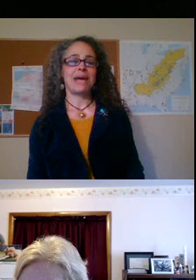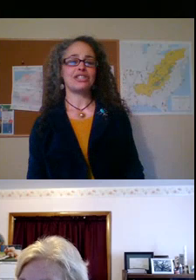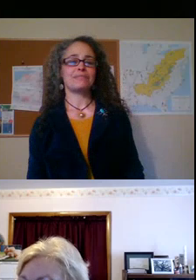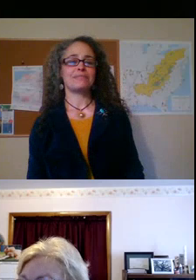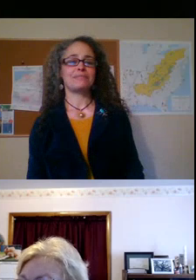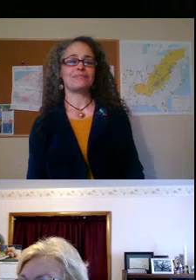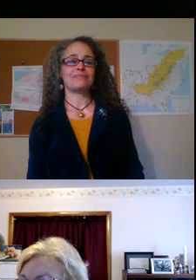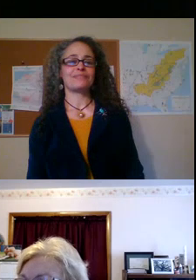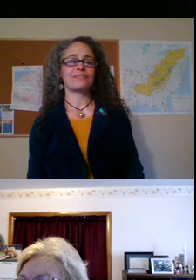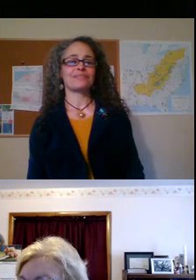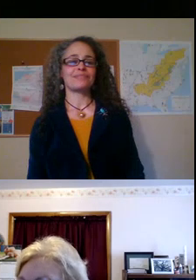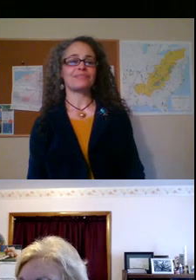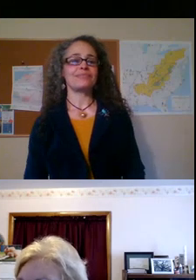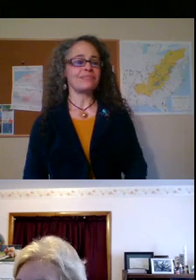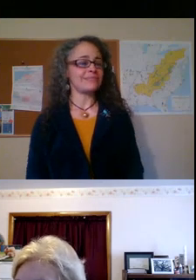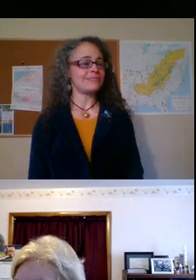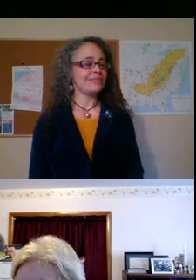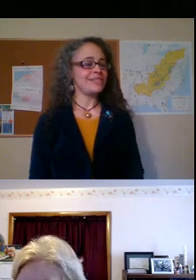match.